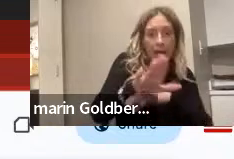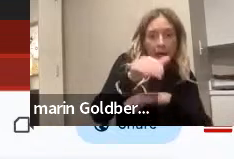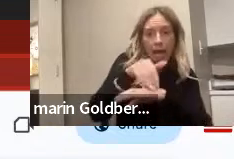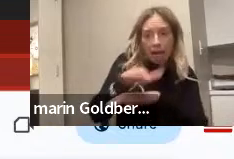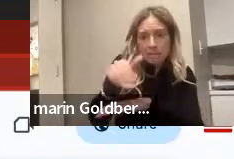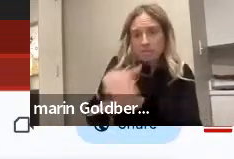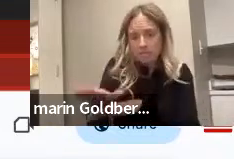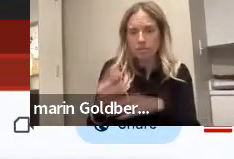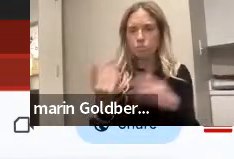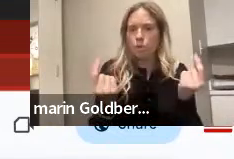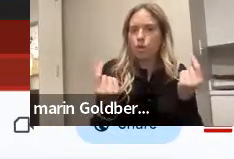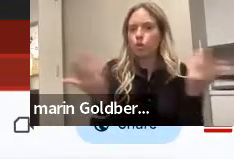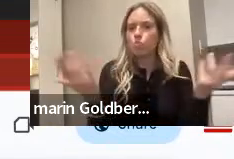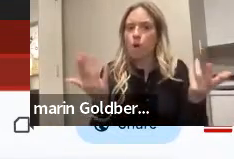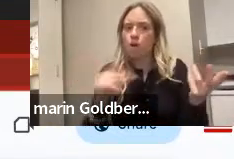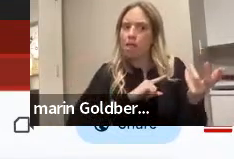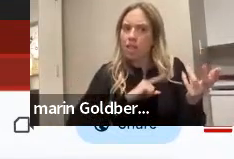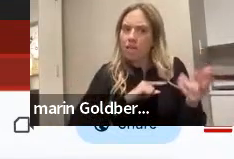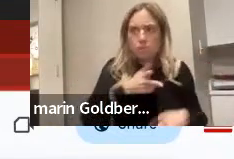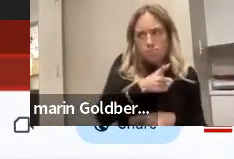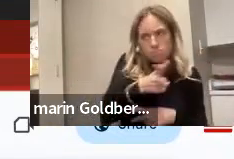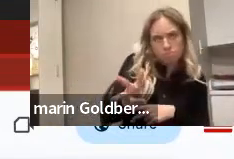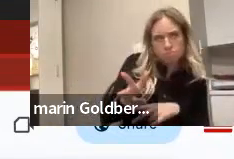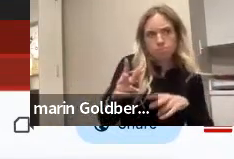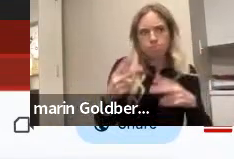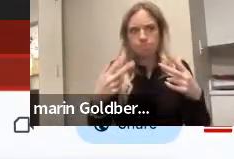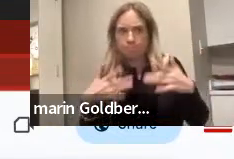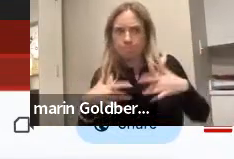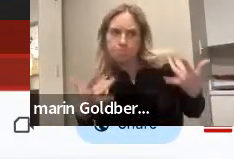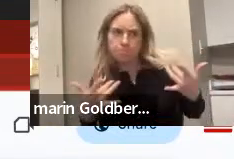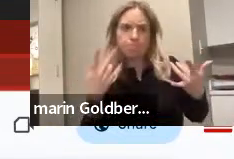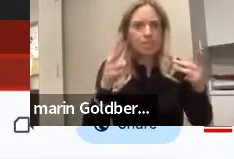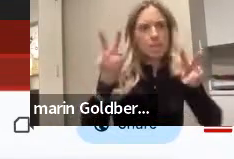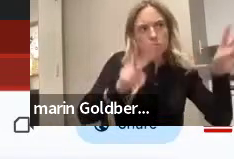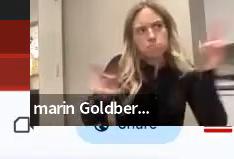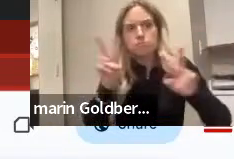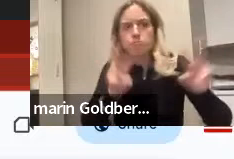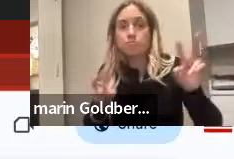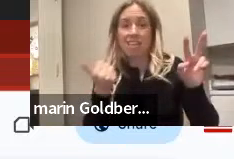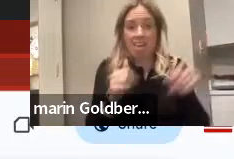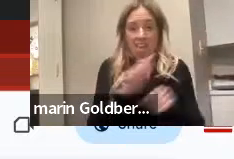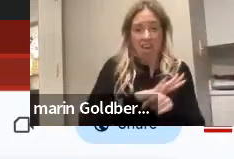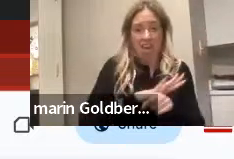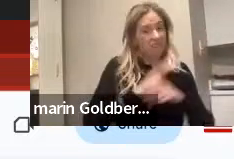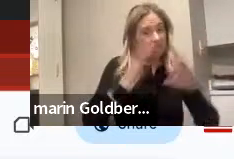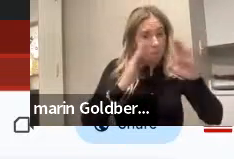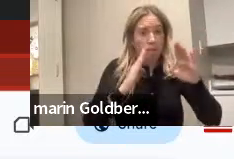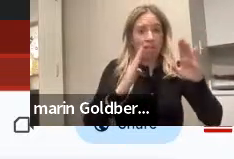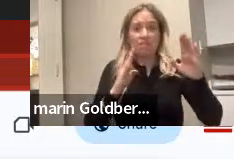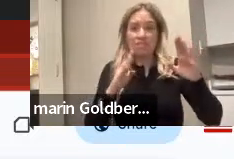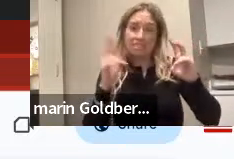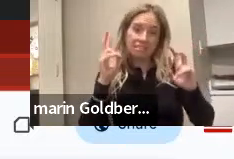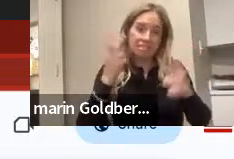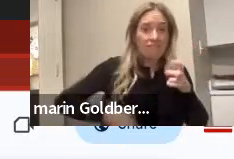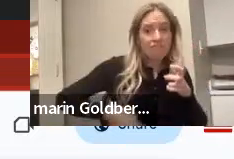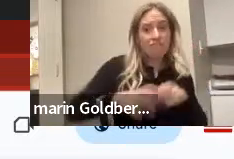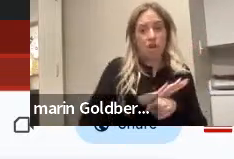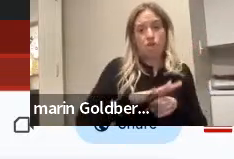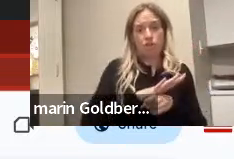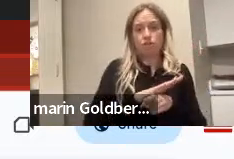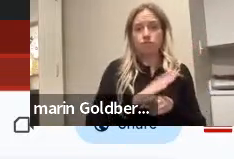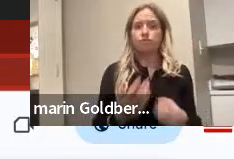The police come by and check in on any areas that are basically trouble areas. So